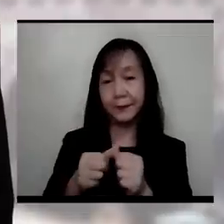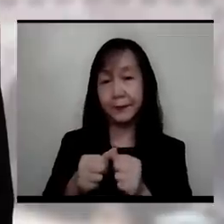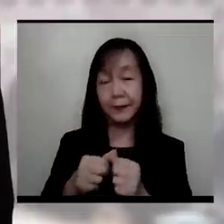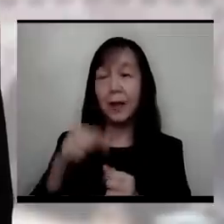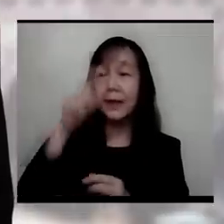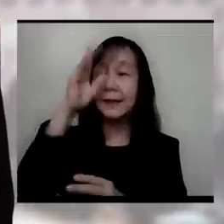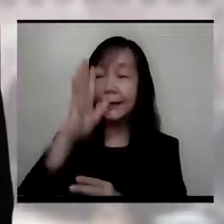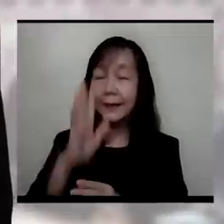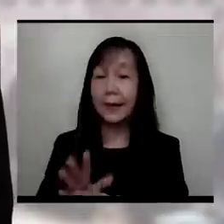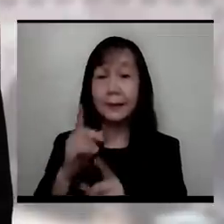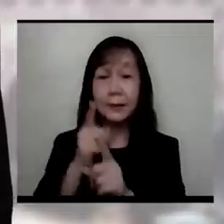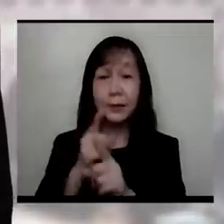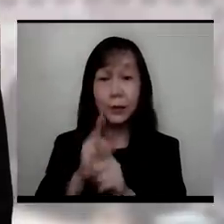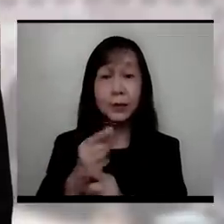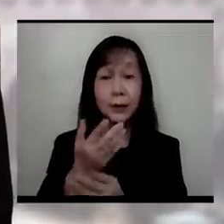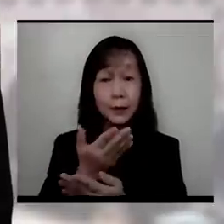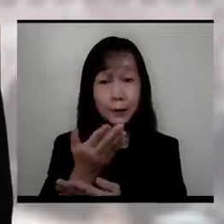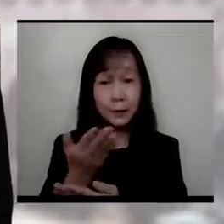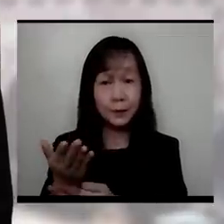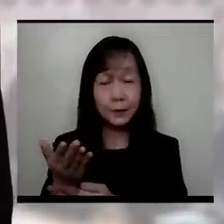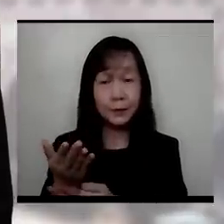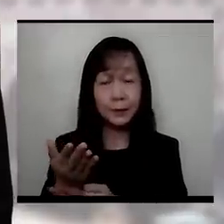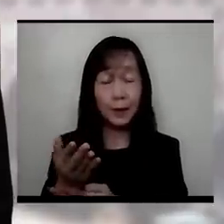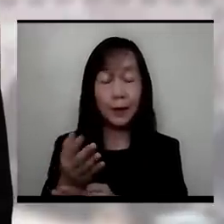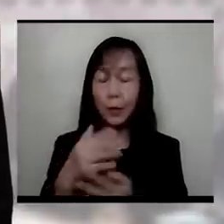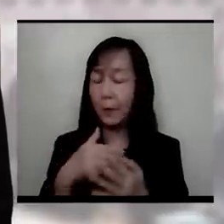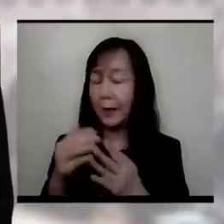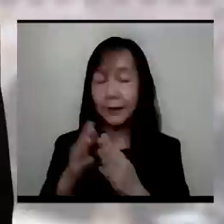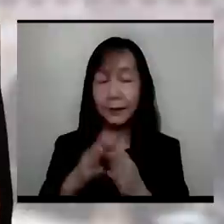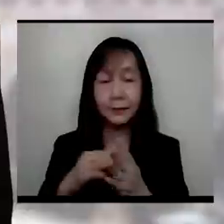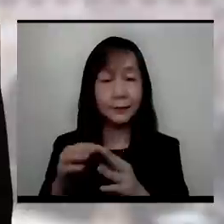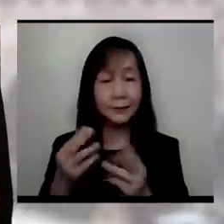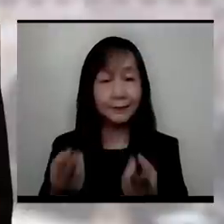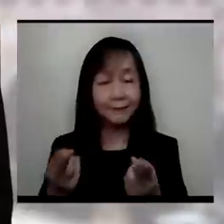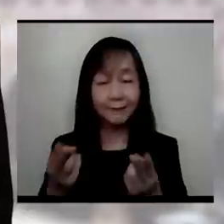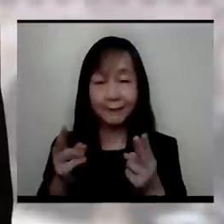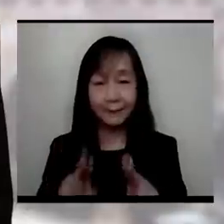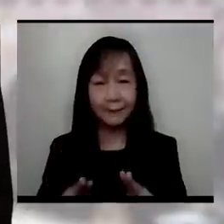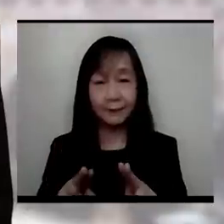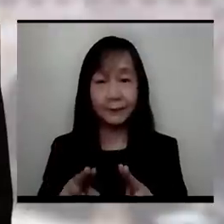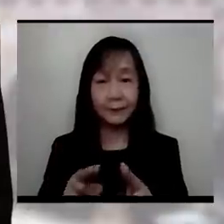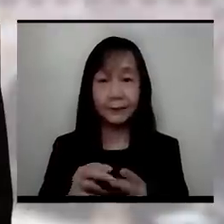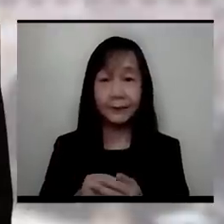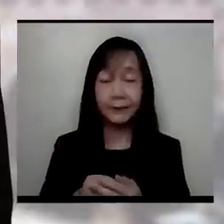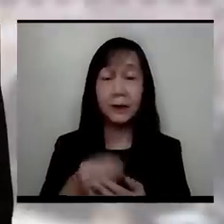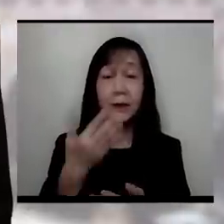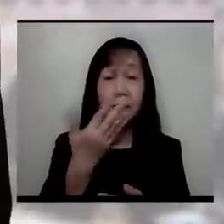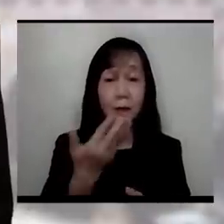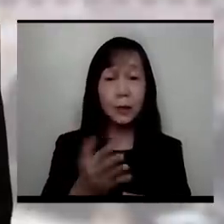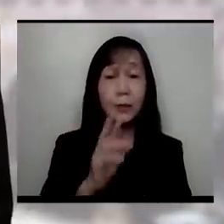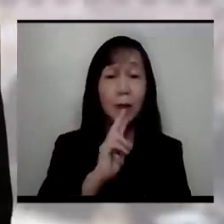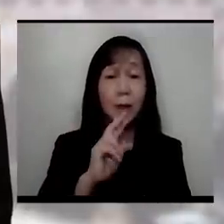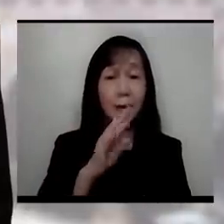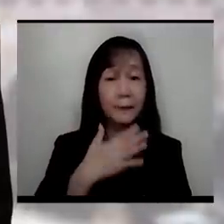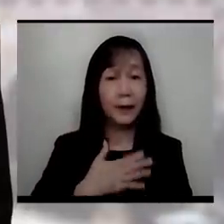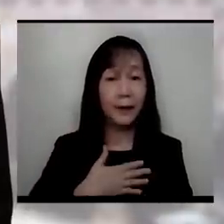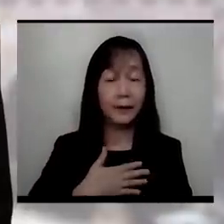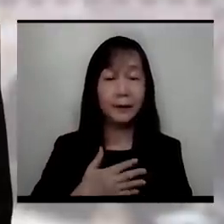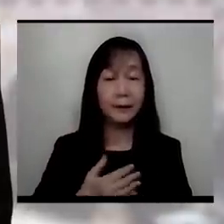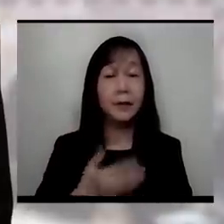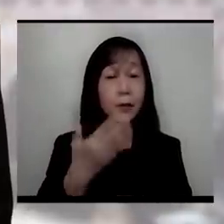That God is assuring you No matter what has happened You are mine